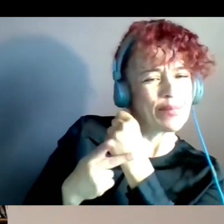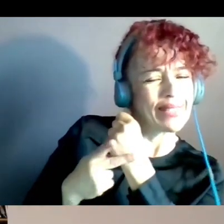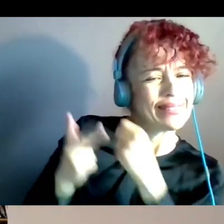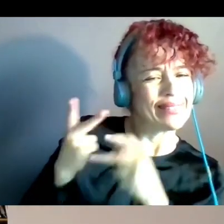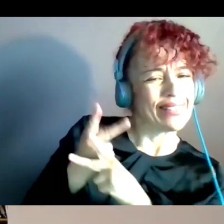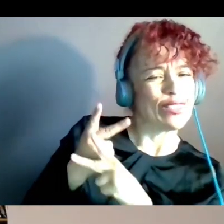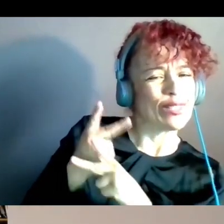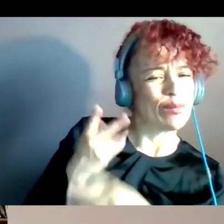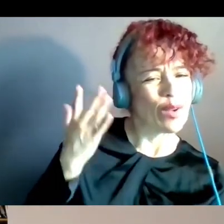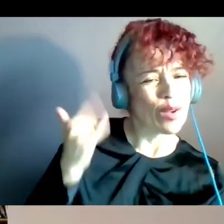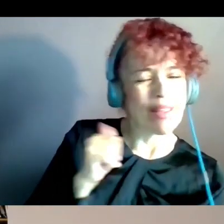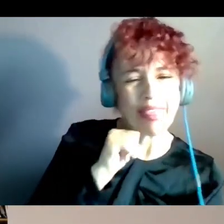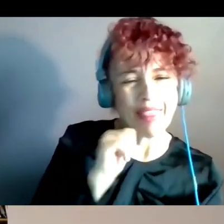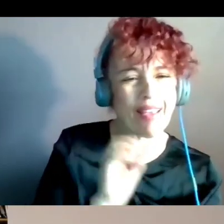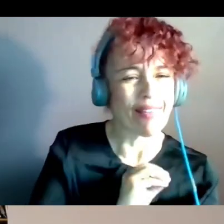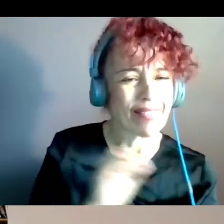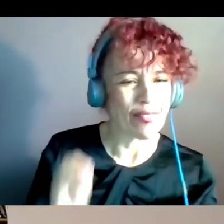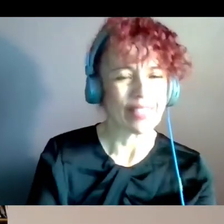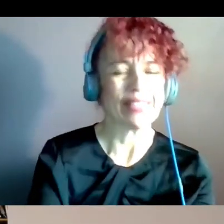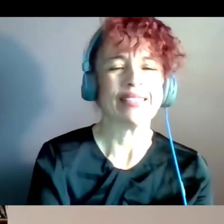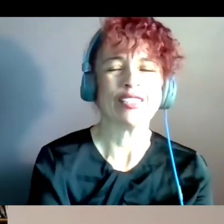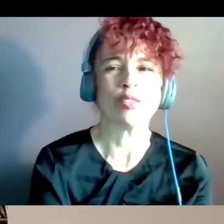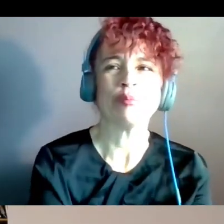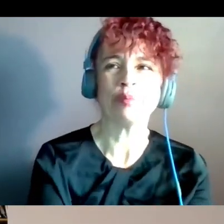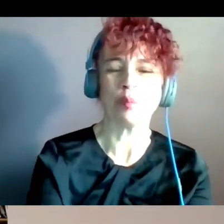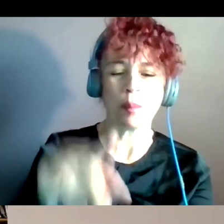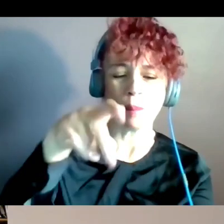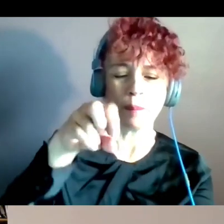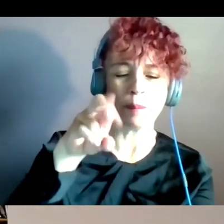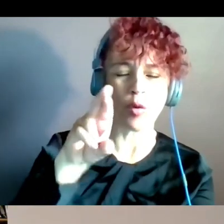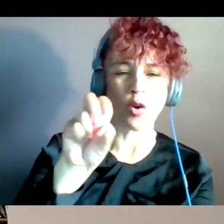happen? I am nothing if not persistent. Okay.